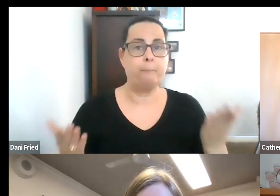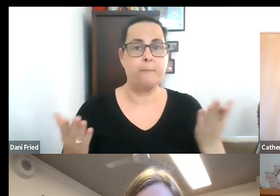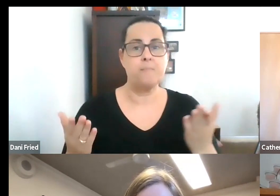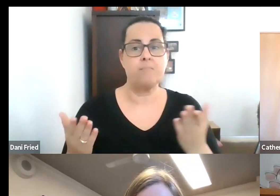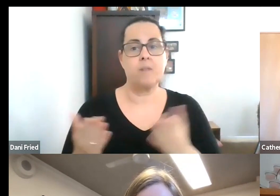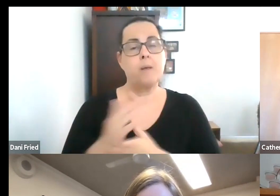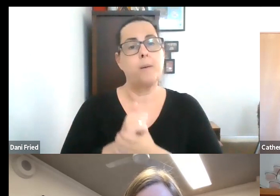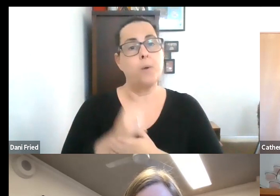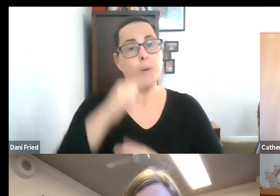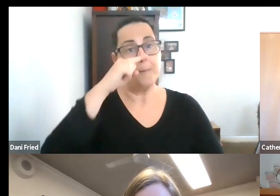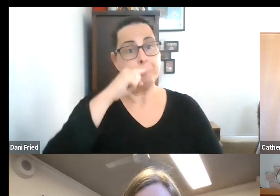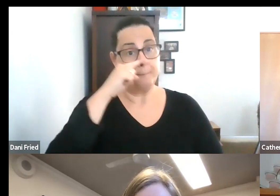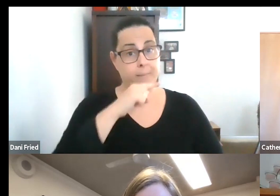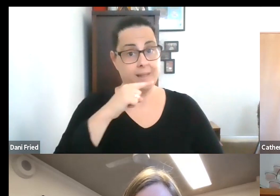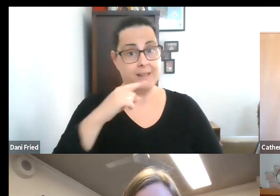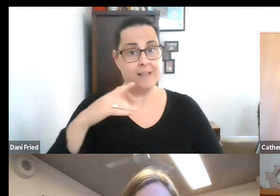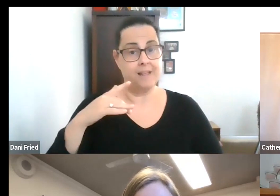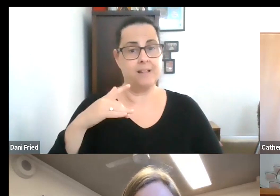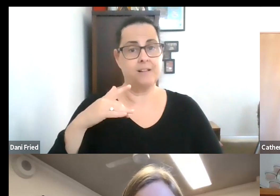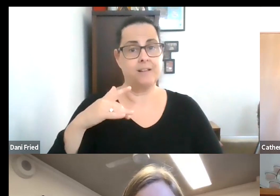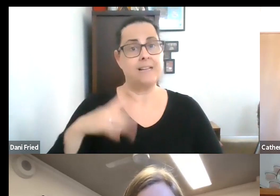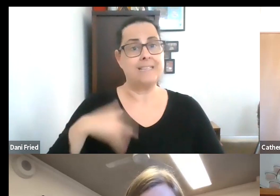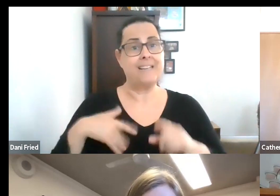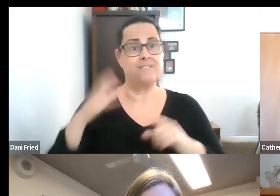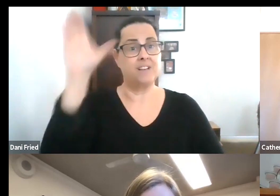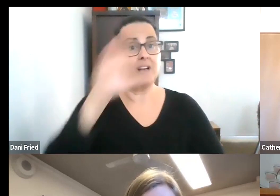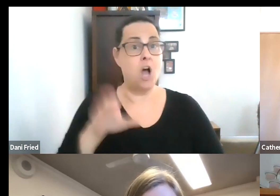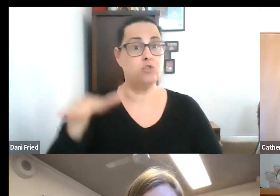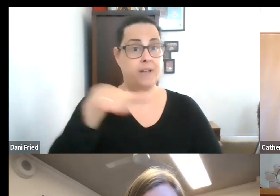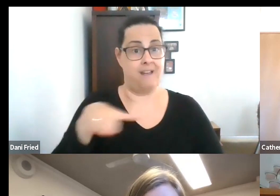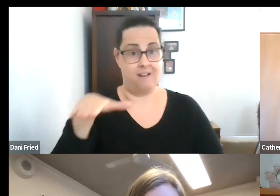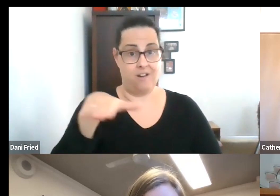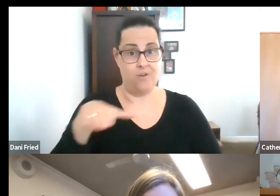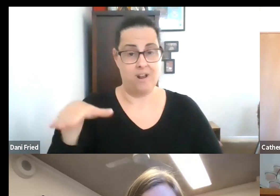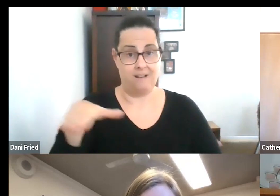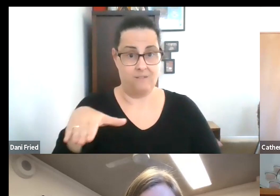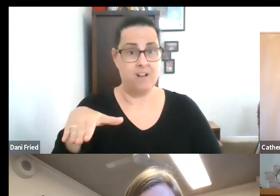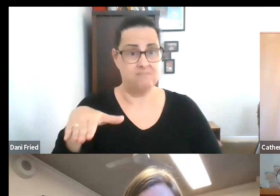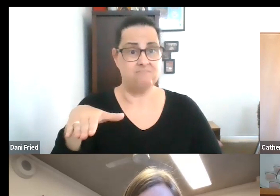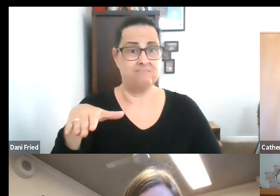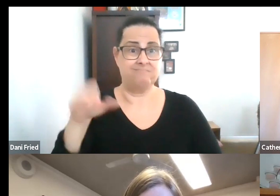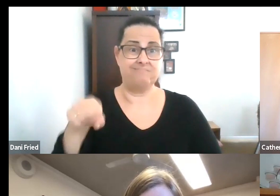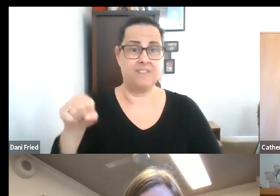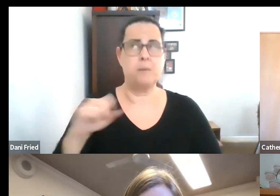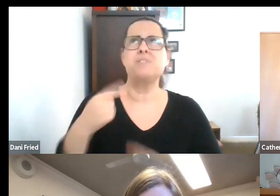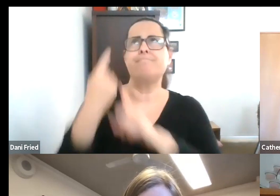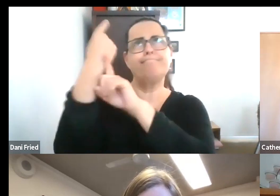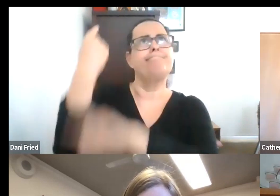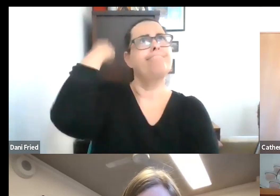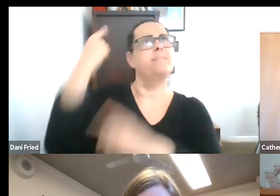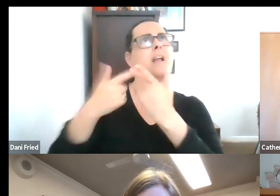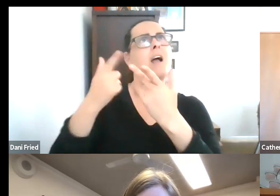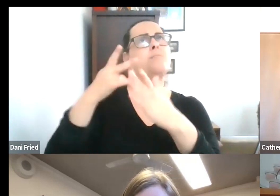they would that relate to people living outside the cities. Except I'm just thinking about other projects that I've done and working with